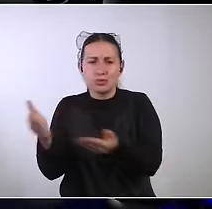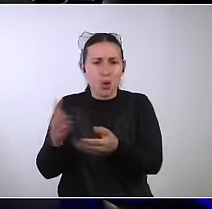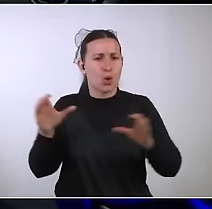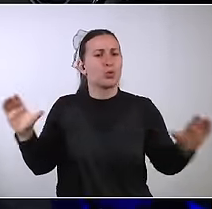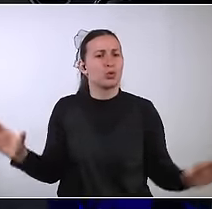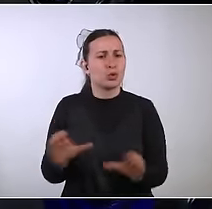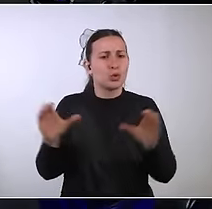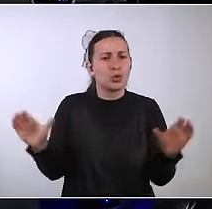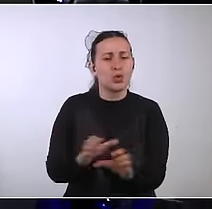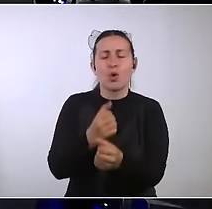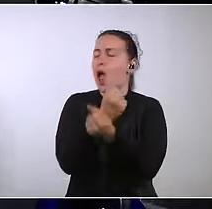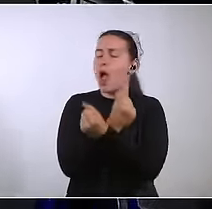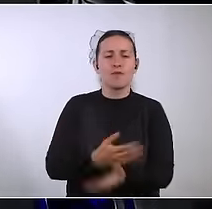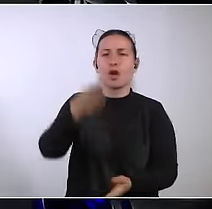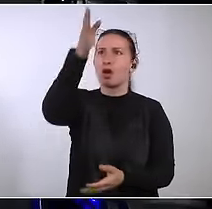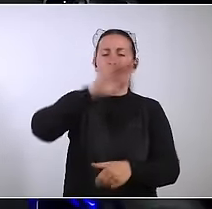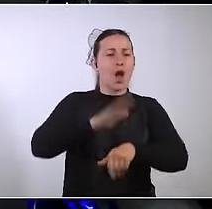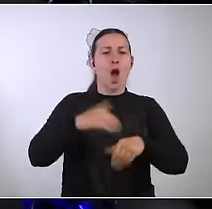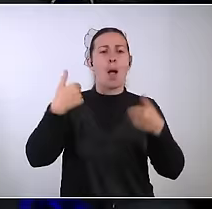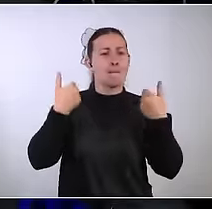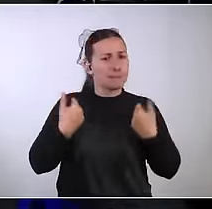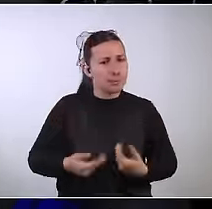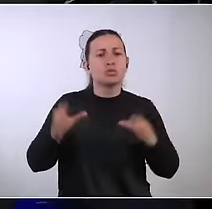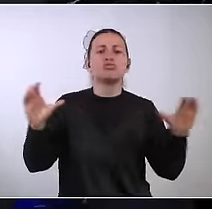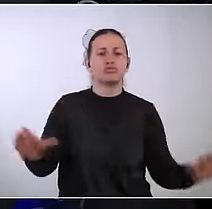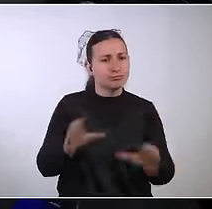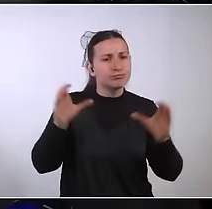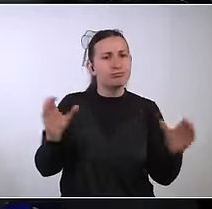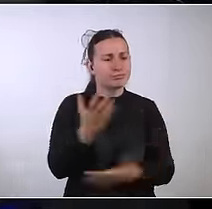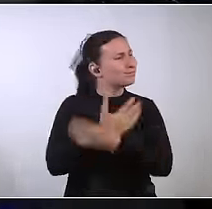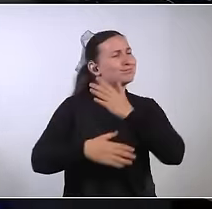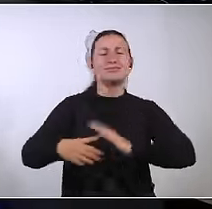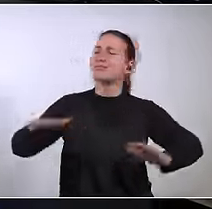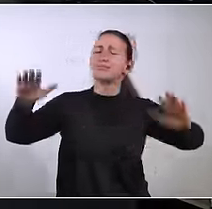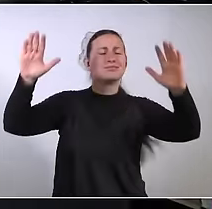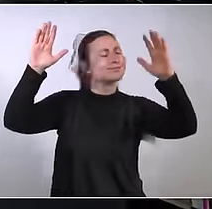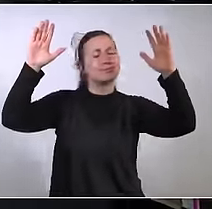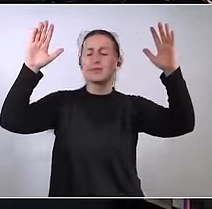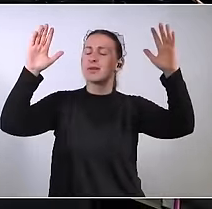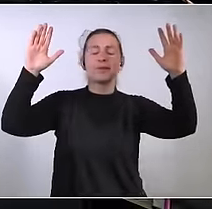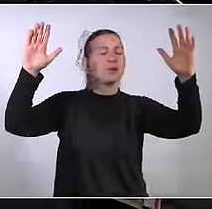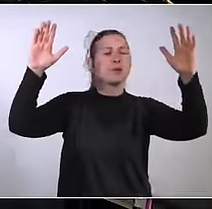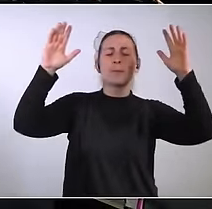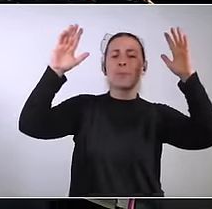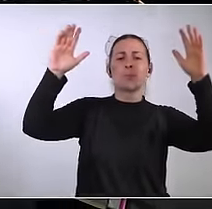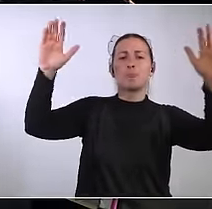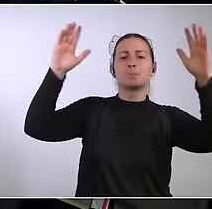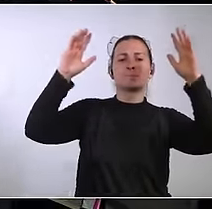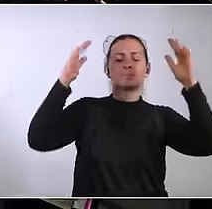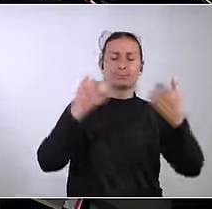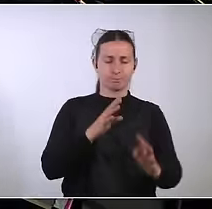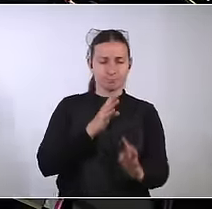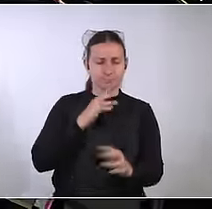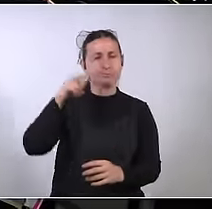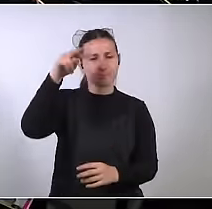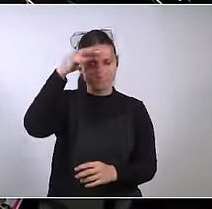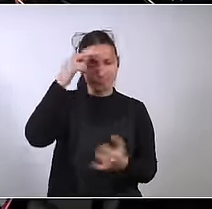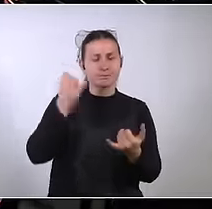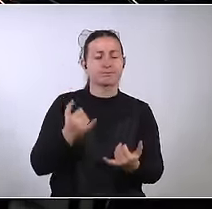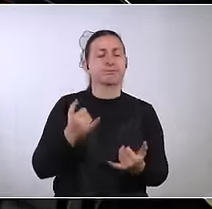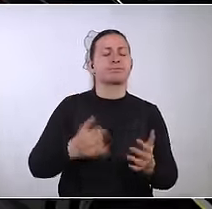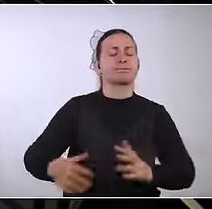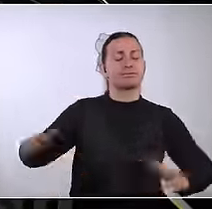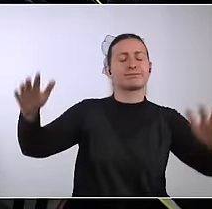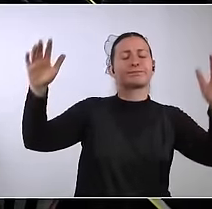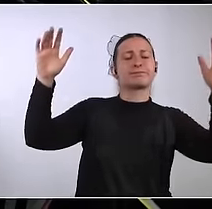God has called me to do. Levante sus manos al cielo. Si usted se siente así en este lugar, en todo este lugar está la gloria de